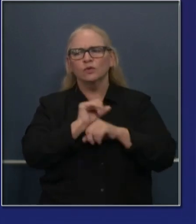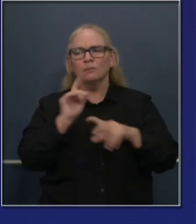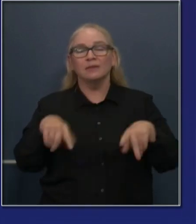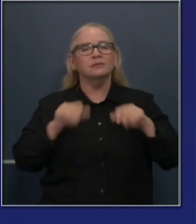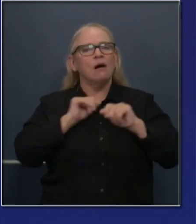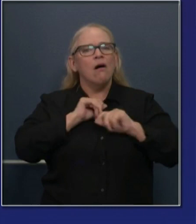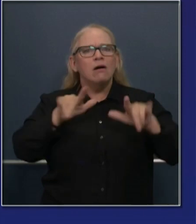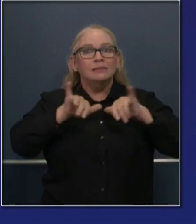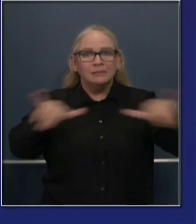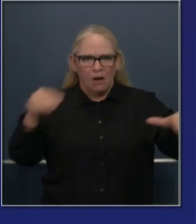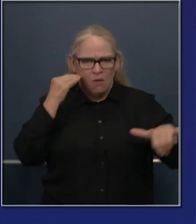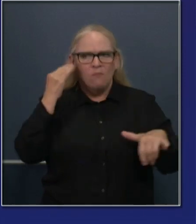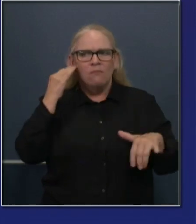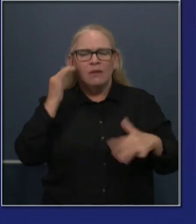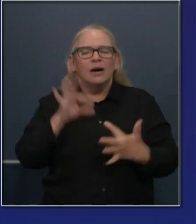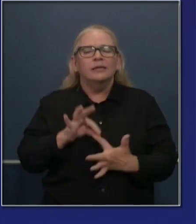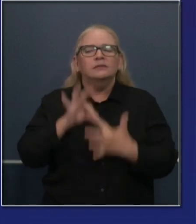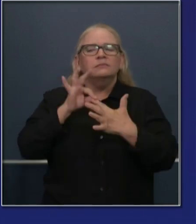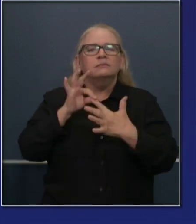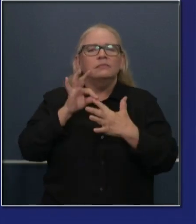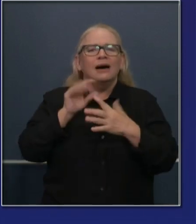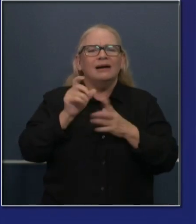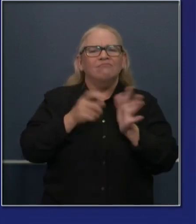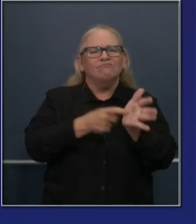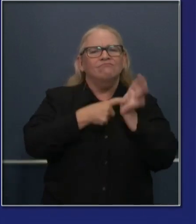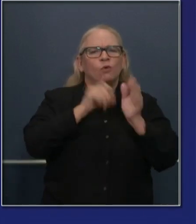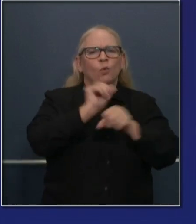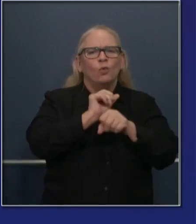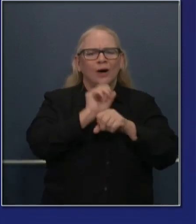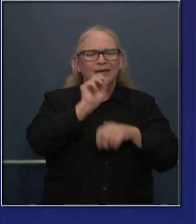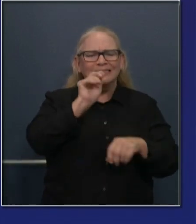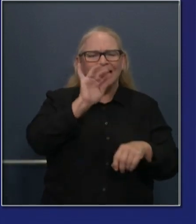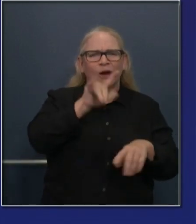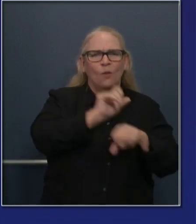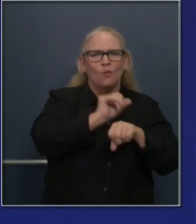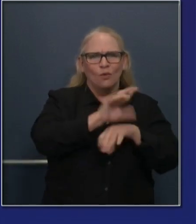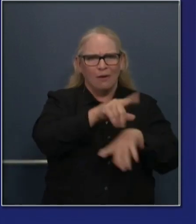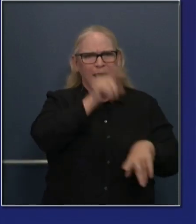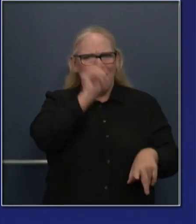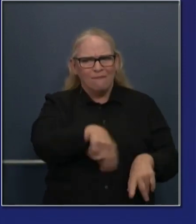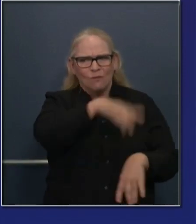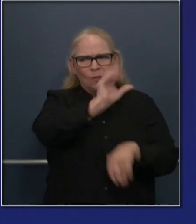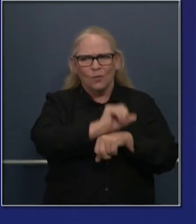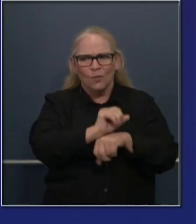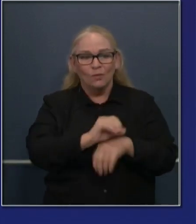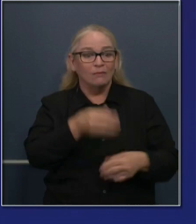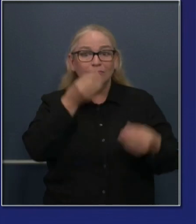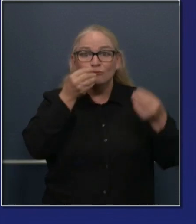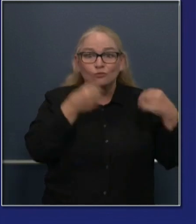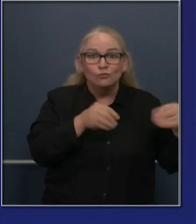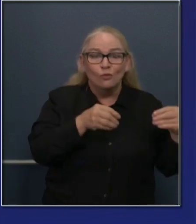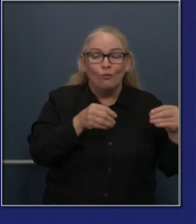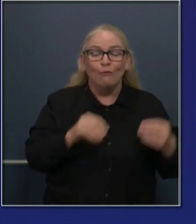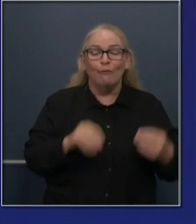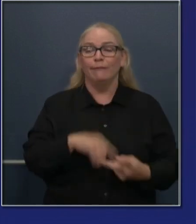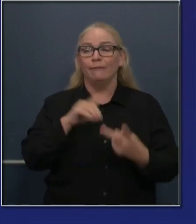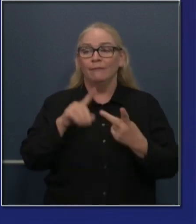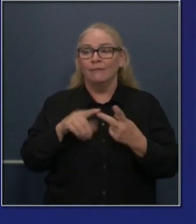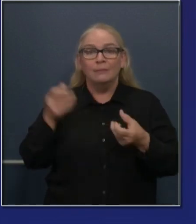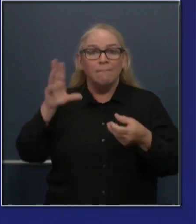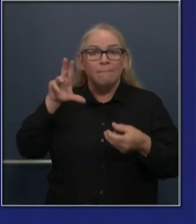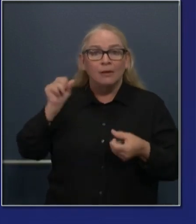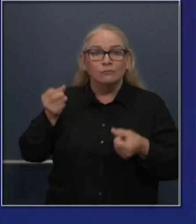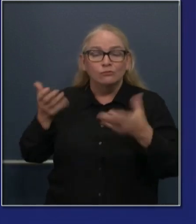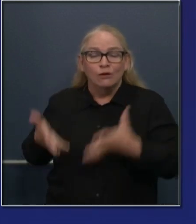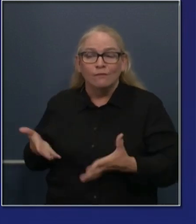sectors of our economy to remain open. We deemed them essential. Grocery stores, food delivery, truck driving,